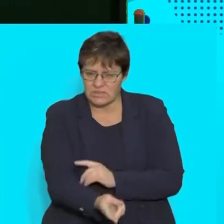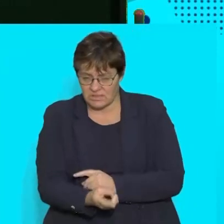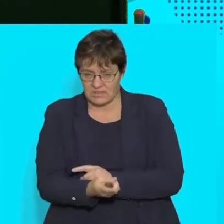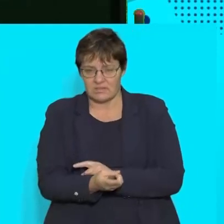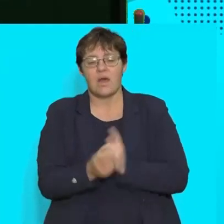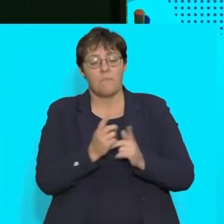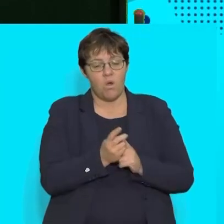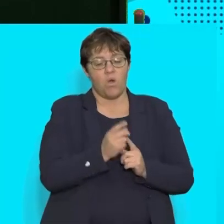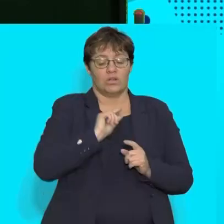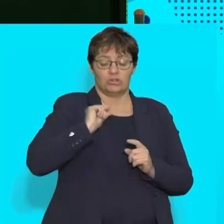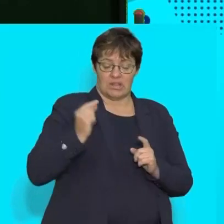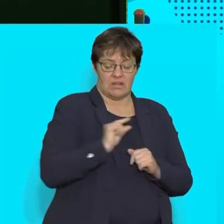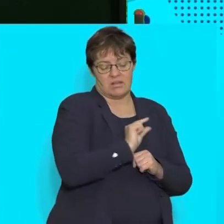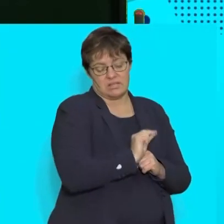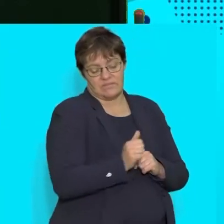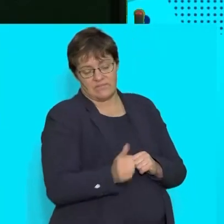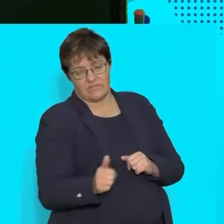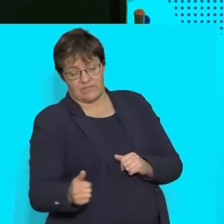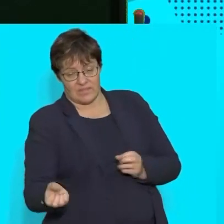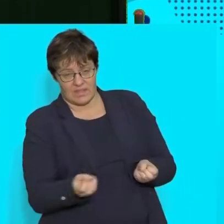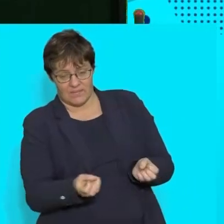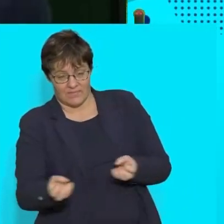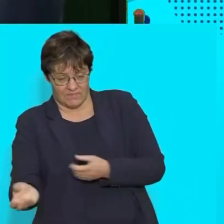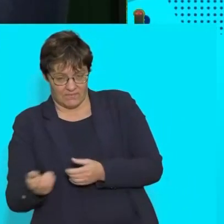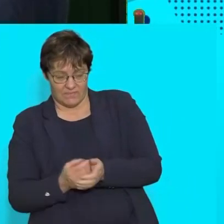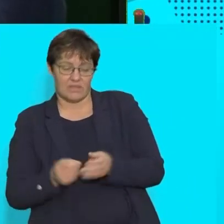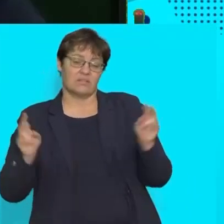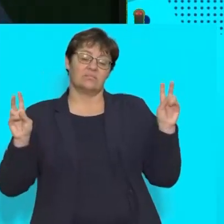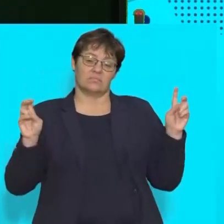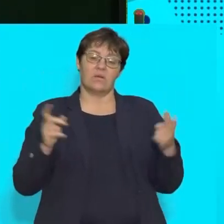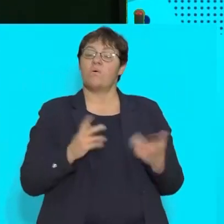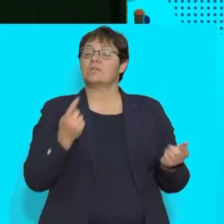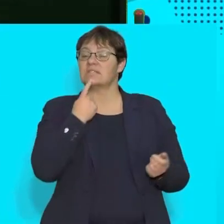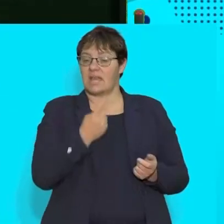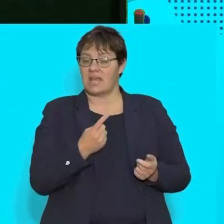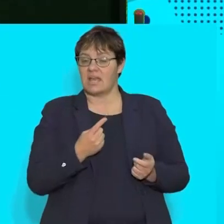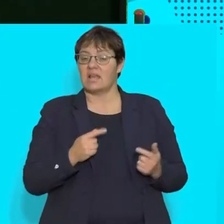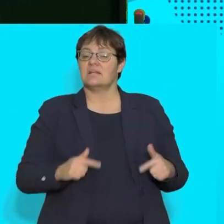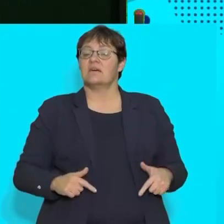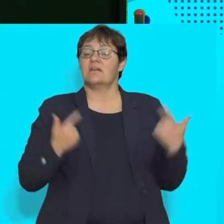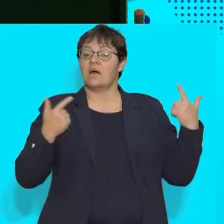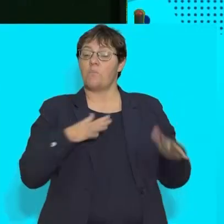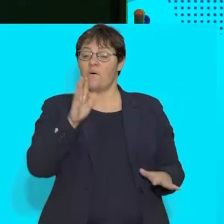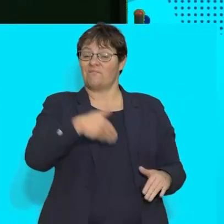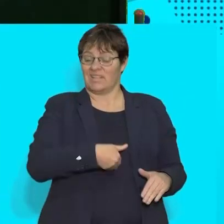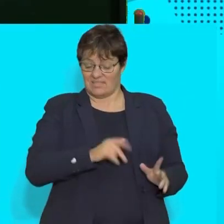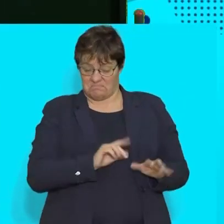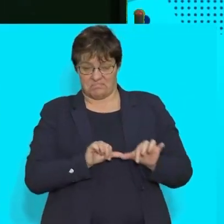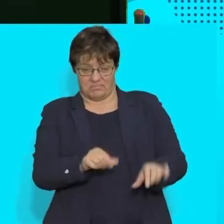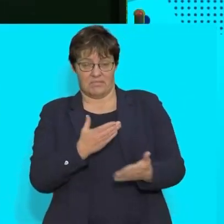and passing down those favorable traits. And in inverted commas, we often say survival of the